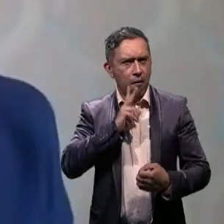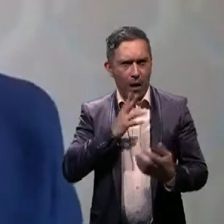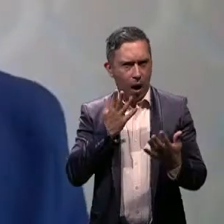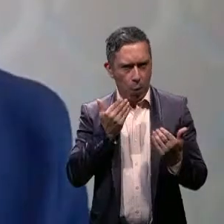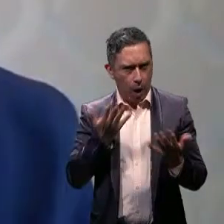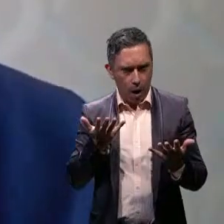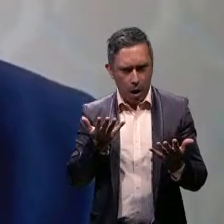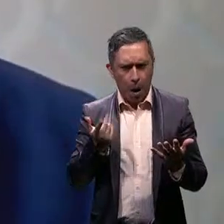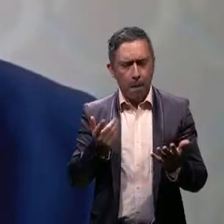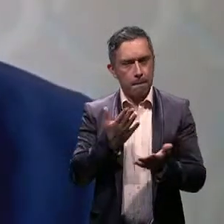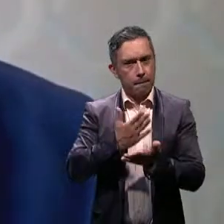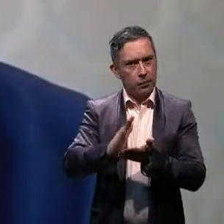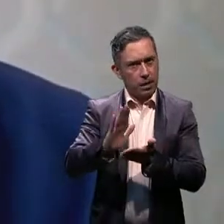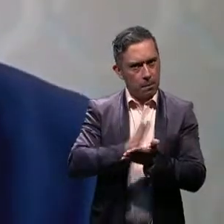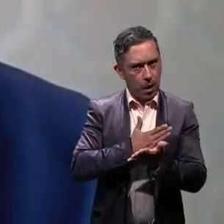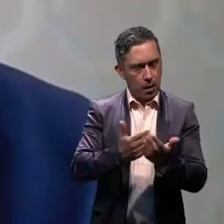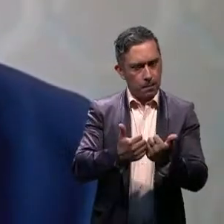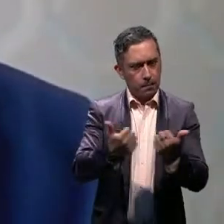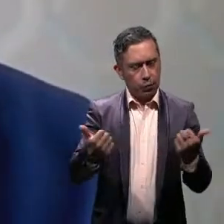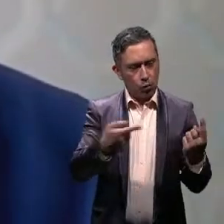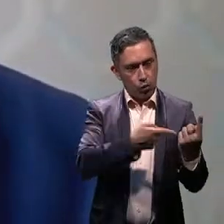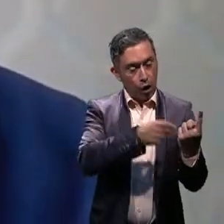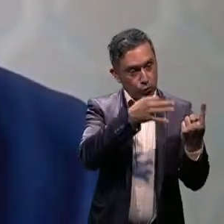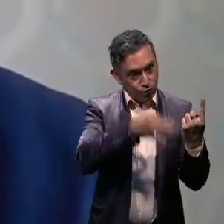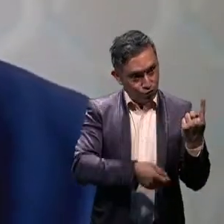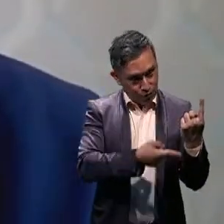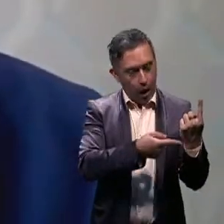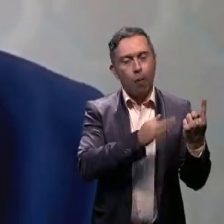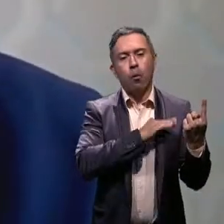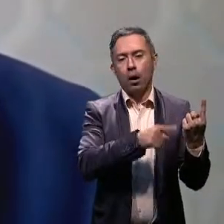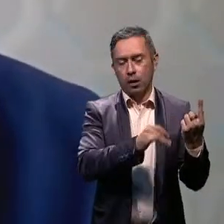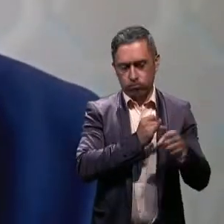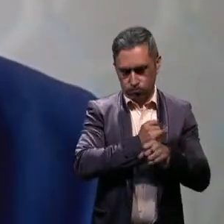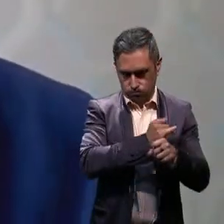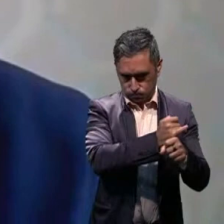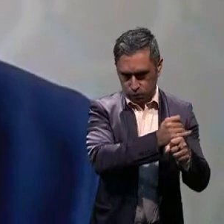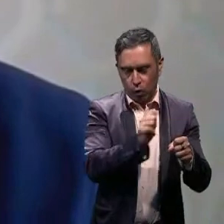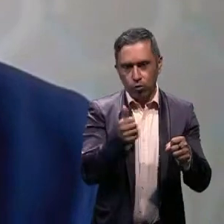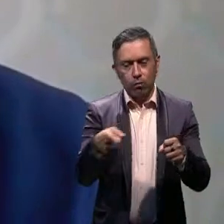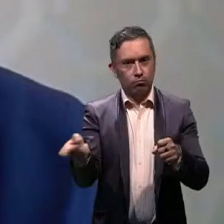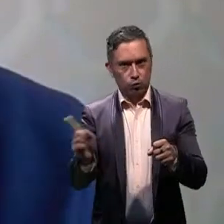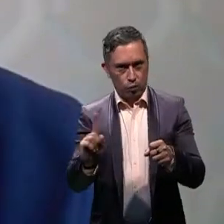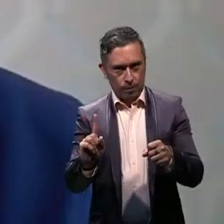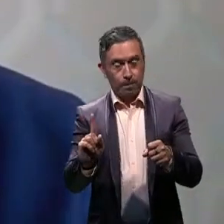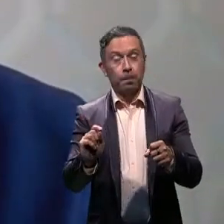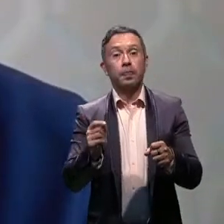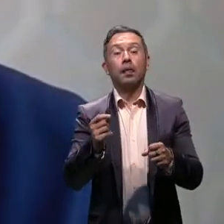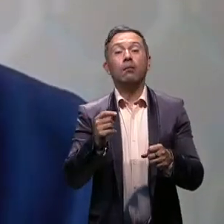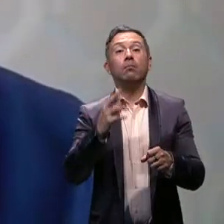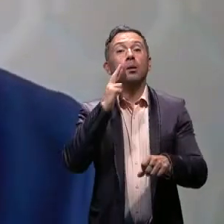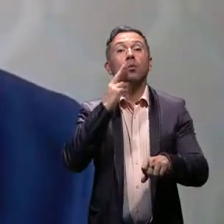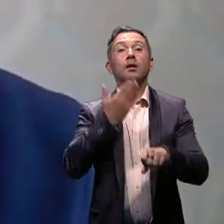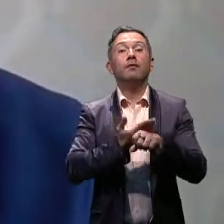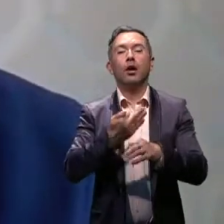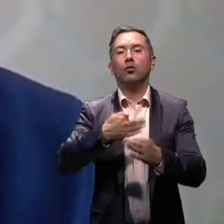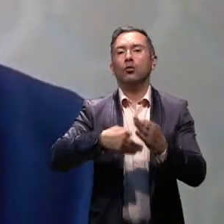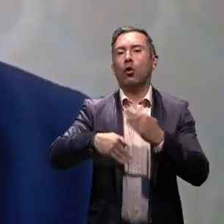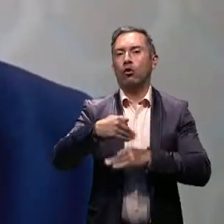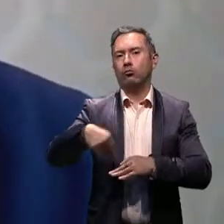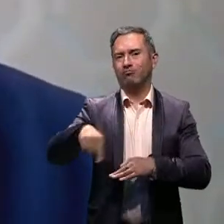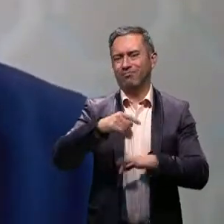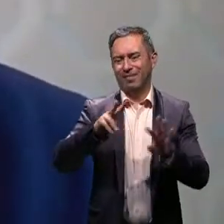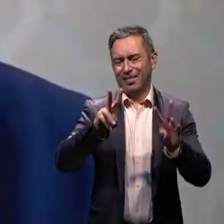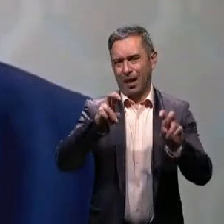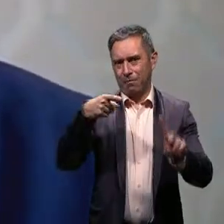complaints that are not well founded and that are not well substantiated. I think that we are all responsible and we have